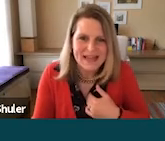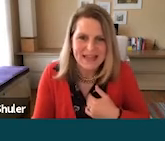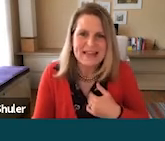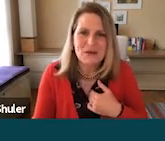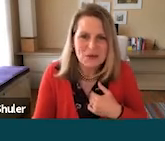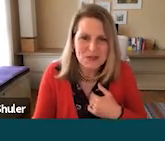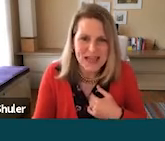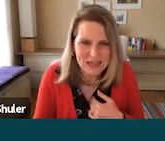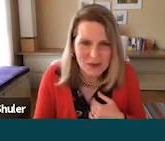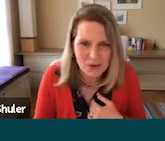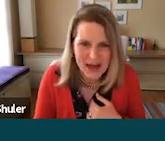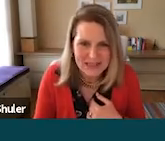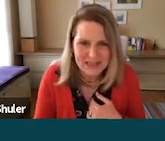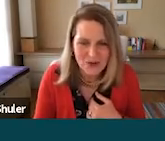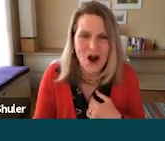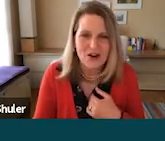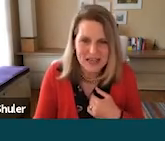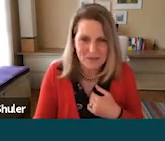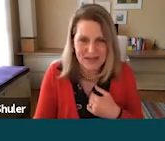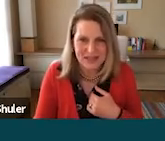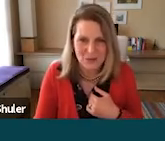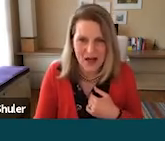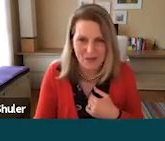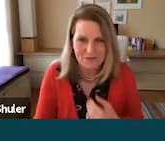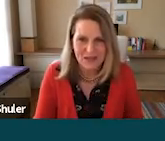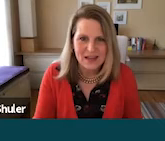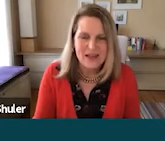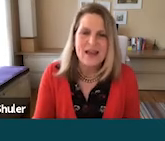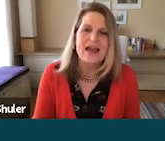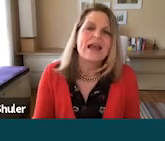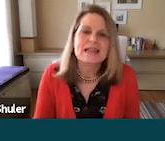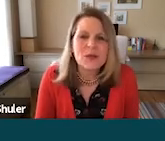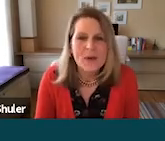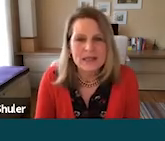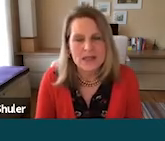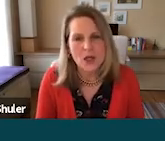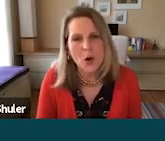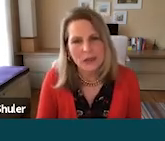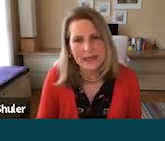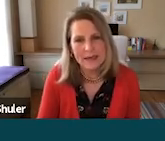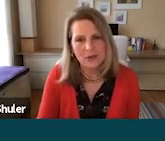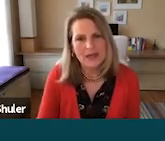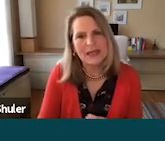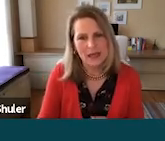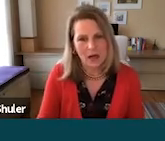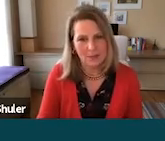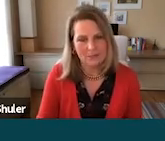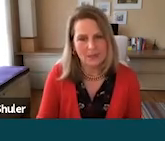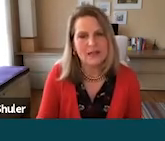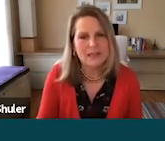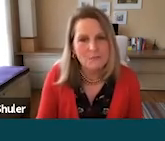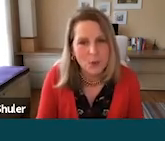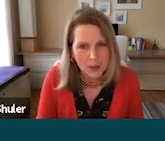We end up using AWS for our databases as well. And AWS has totally enabled the gig